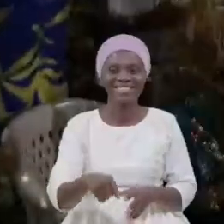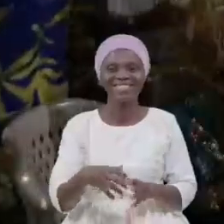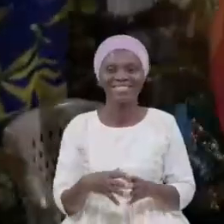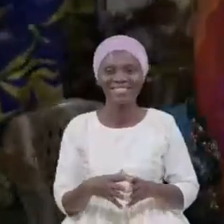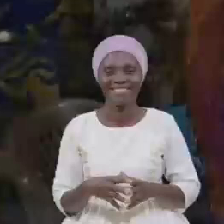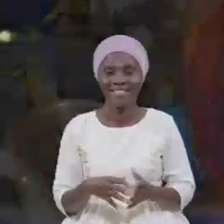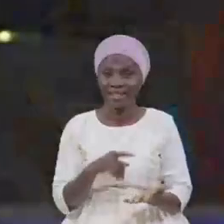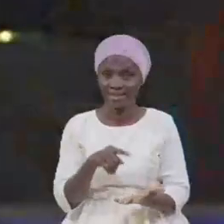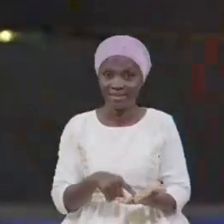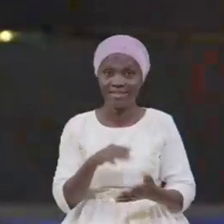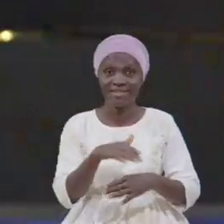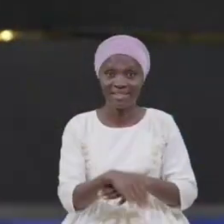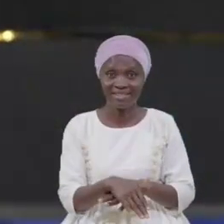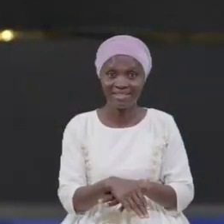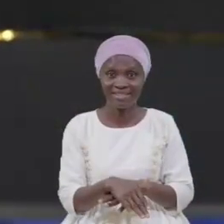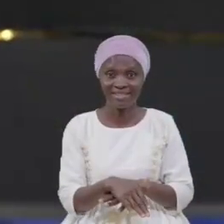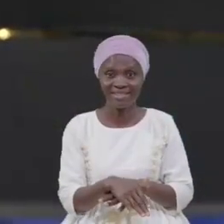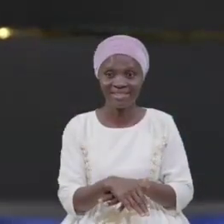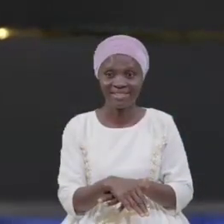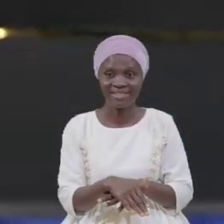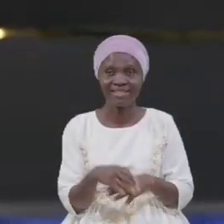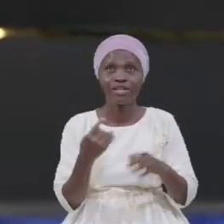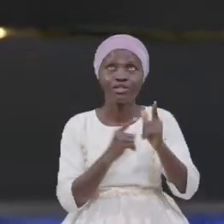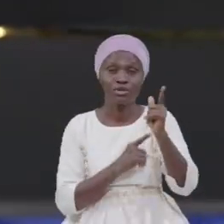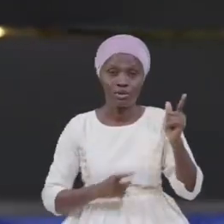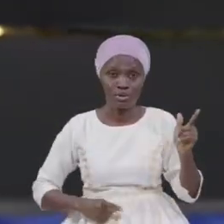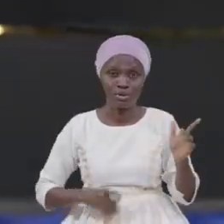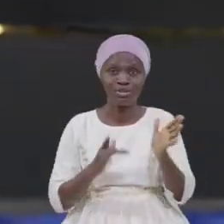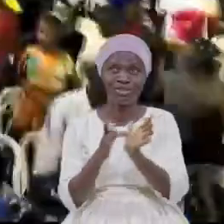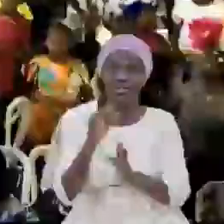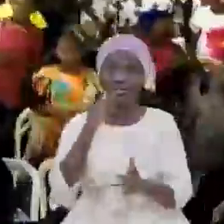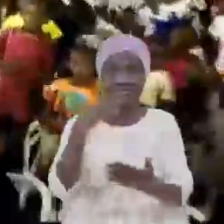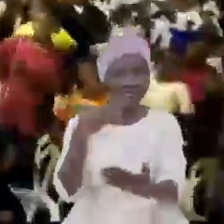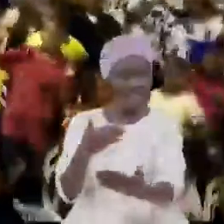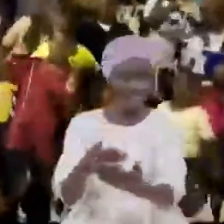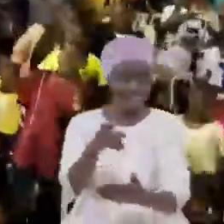Tonight, the Lord Jesus is near you there.